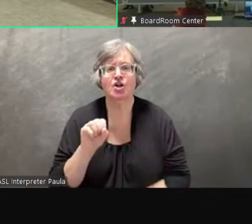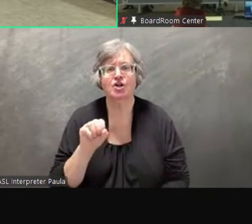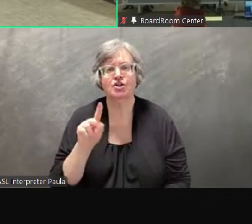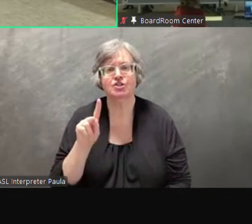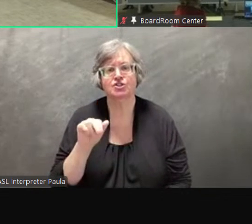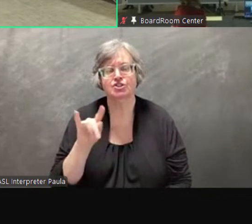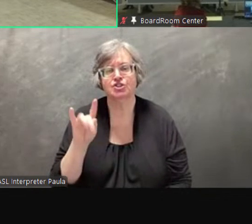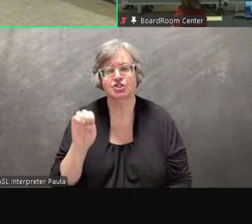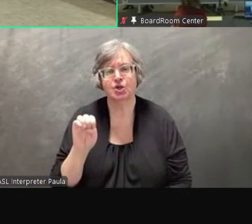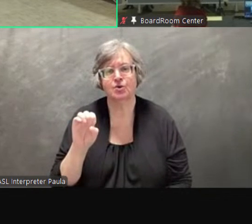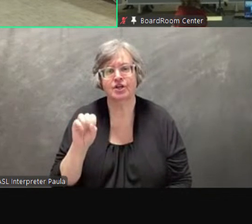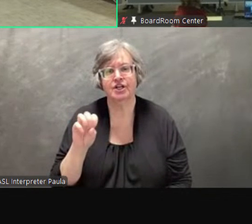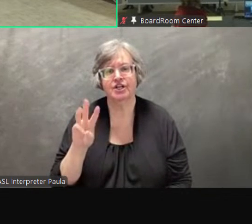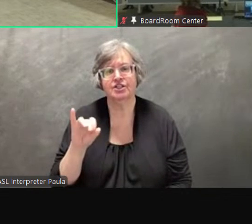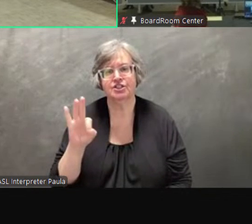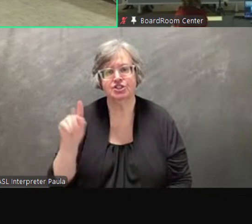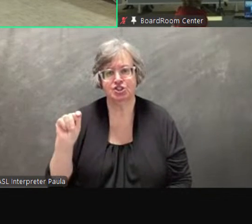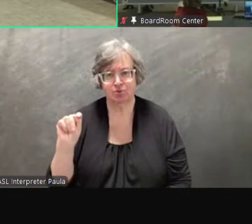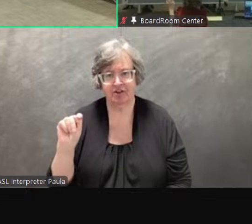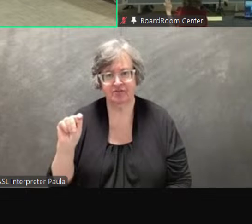Swift.